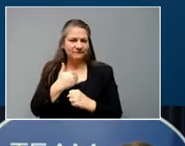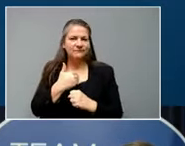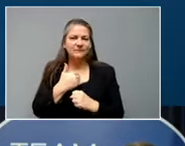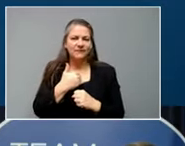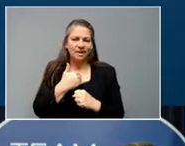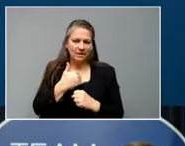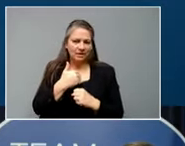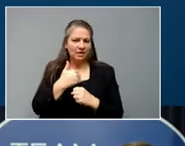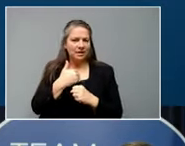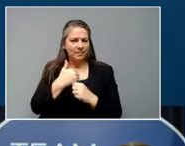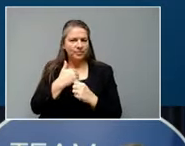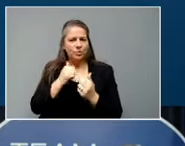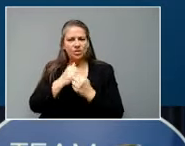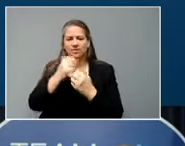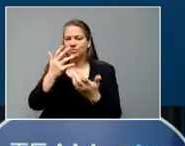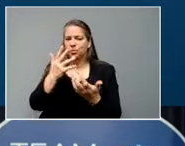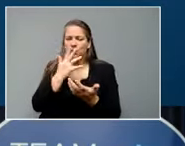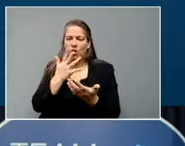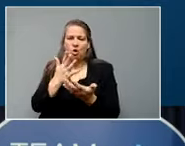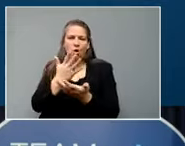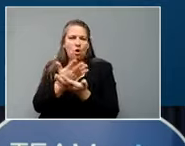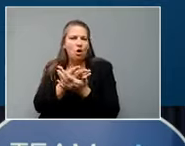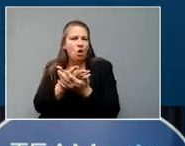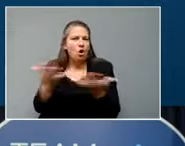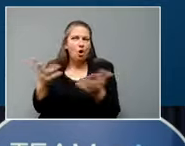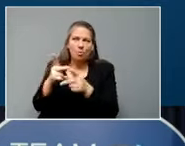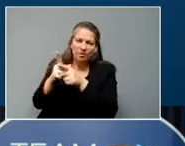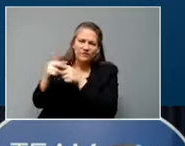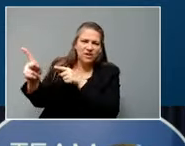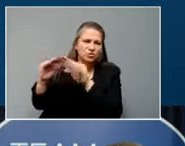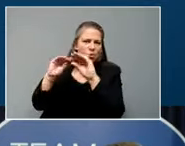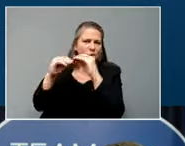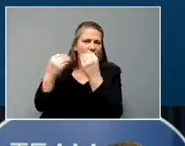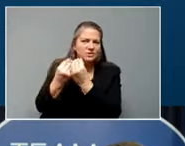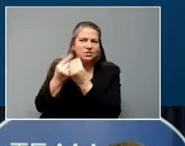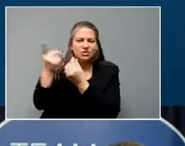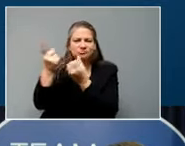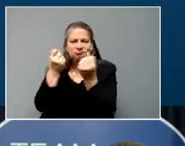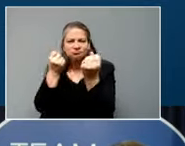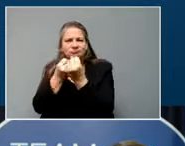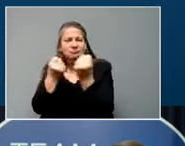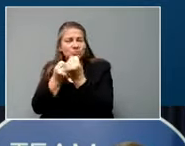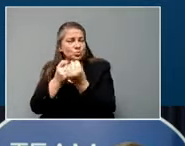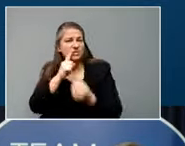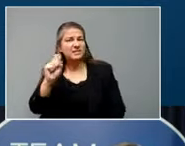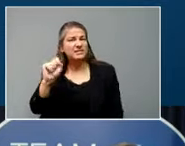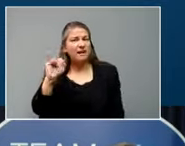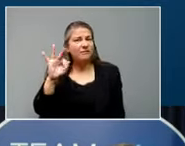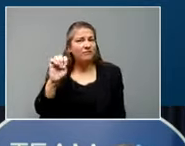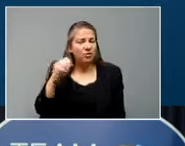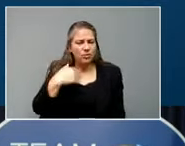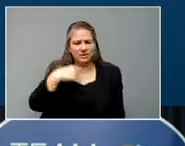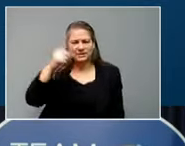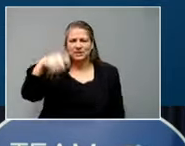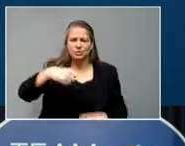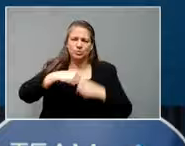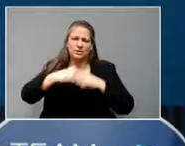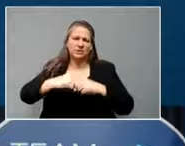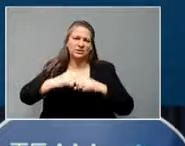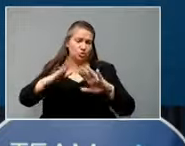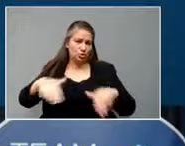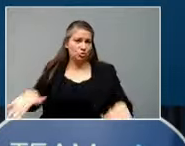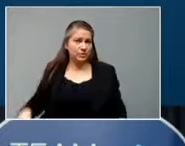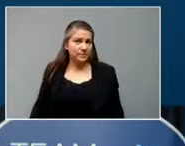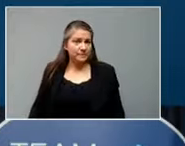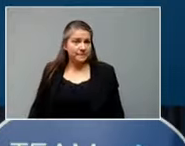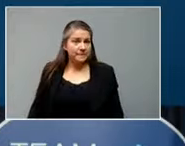with all of these professional organizations because it's safe and we need to protect our children. With that, we'll